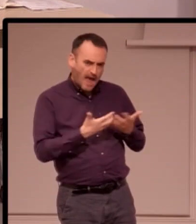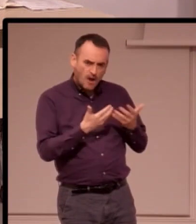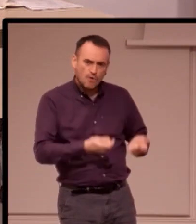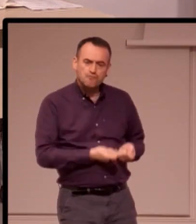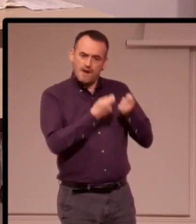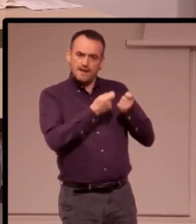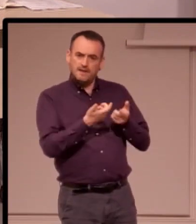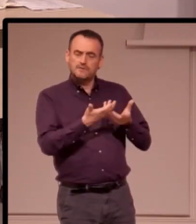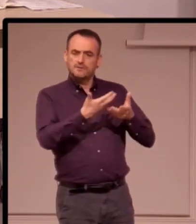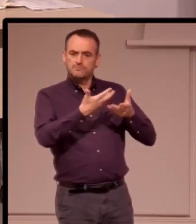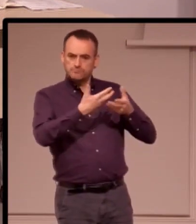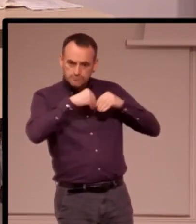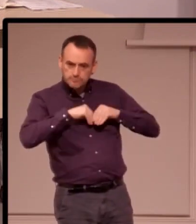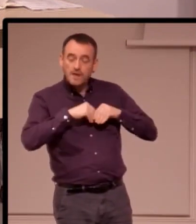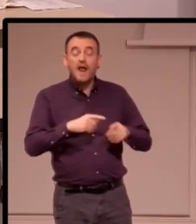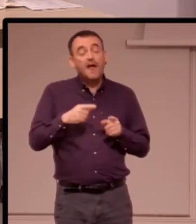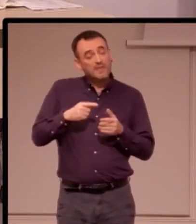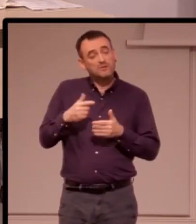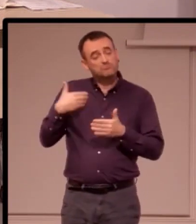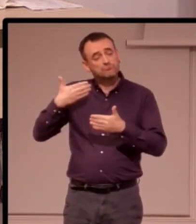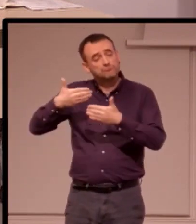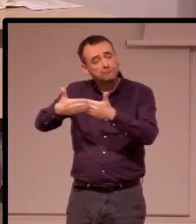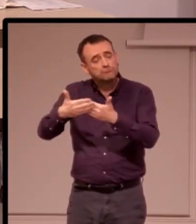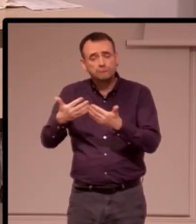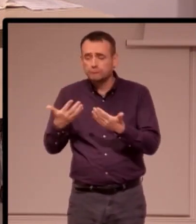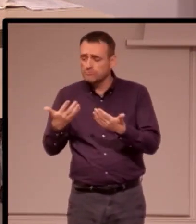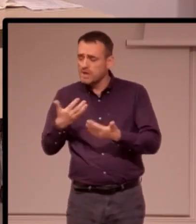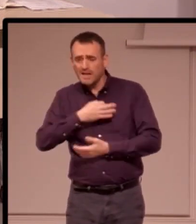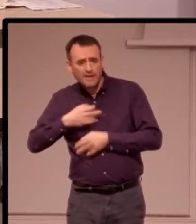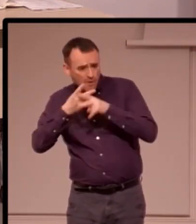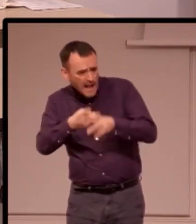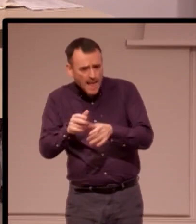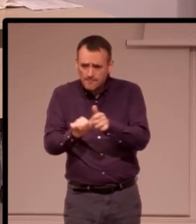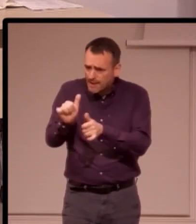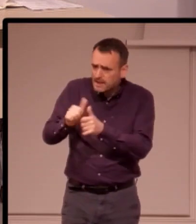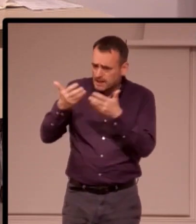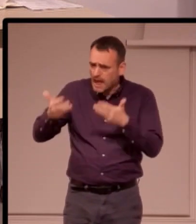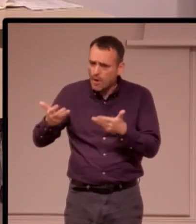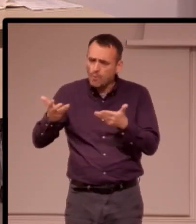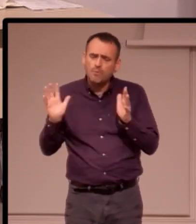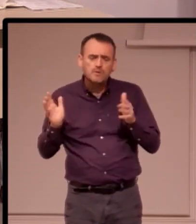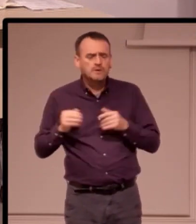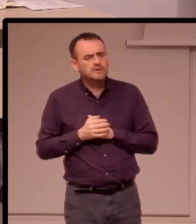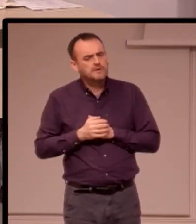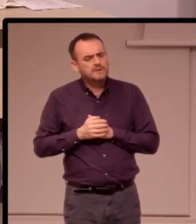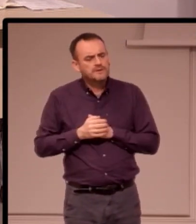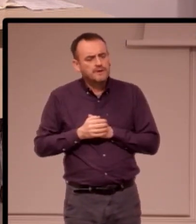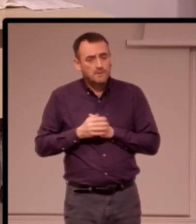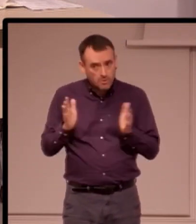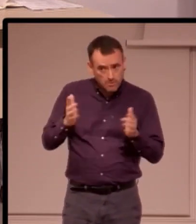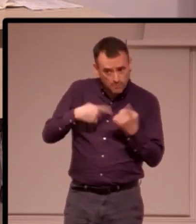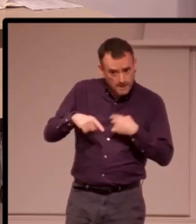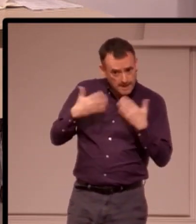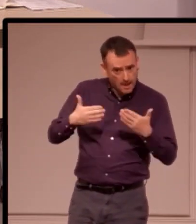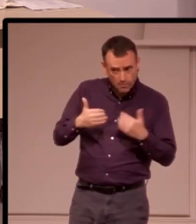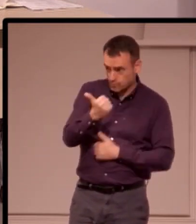the years we've probably got better in clinical care around engaging children and young people in their clinical care. Are we good enough, and